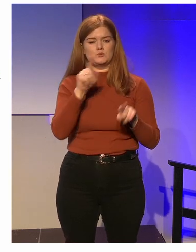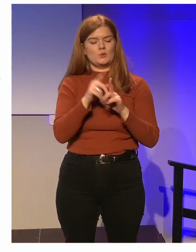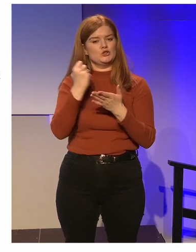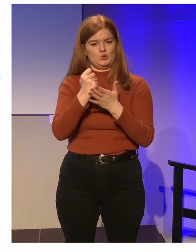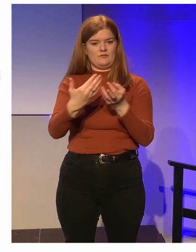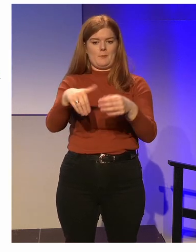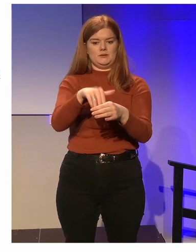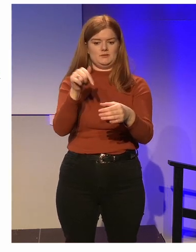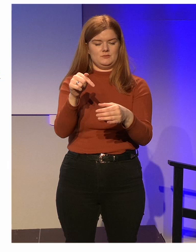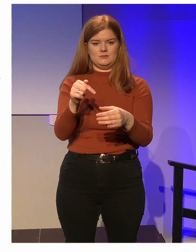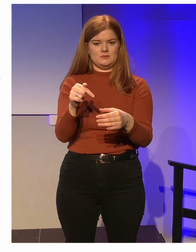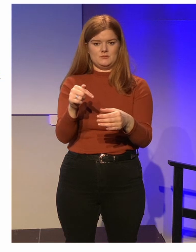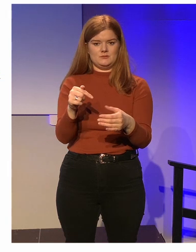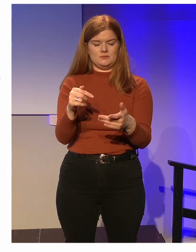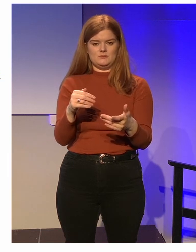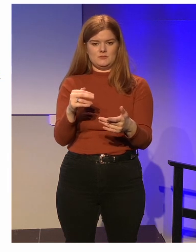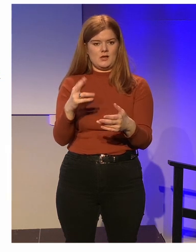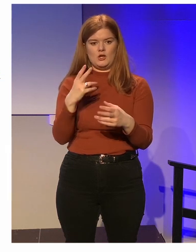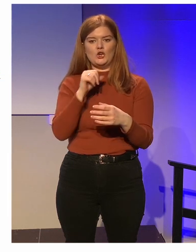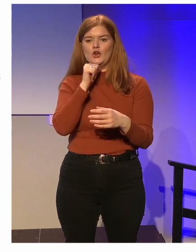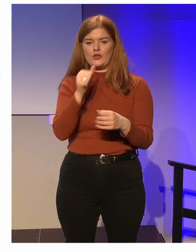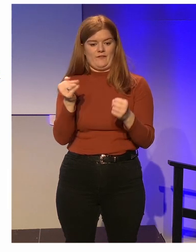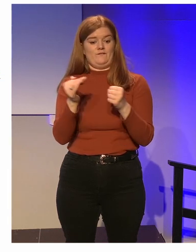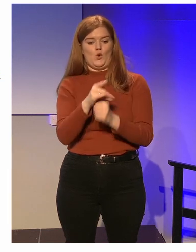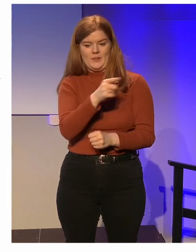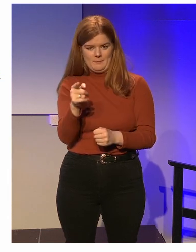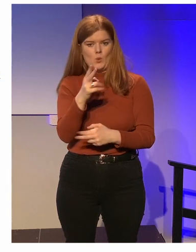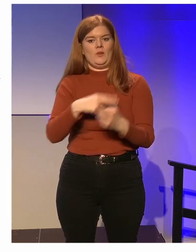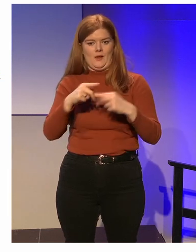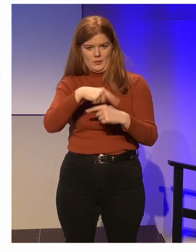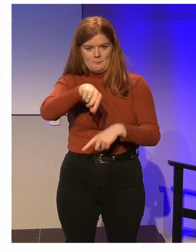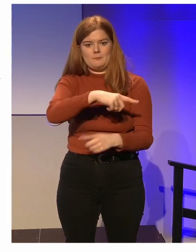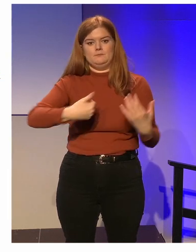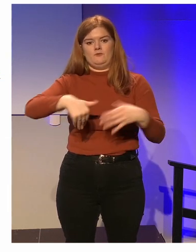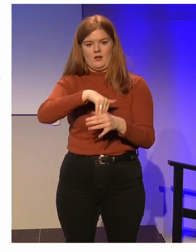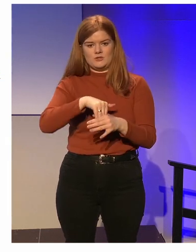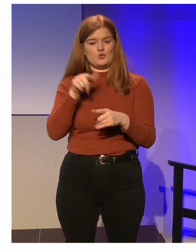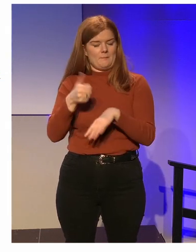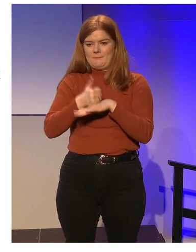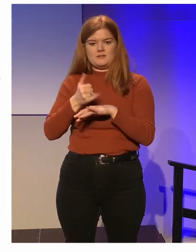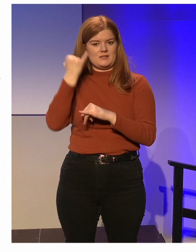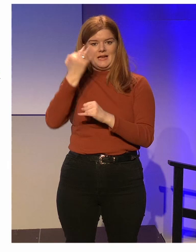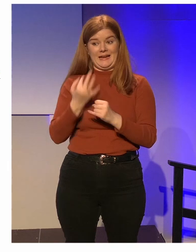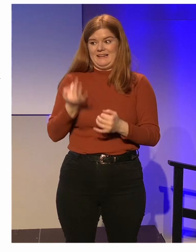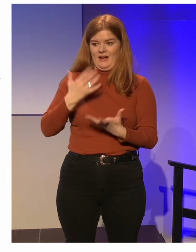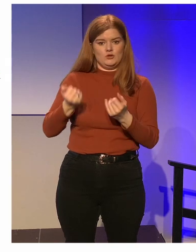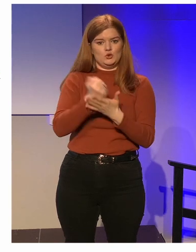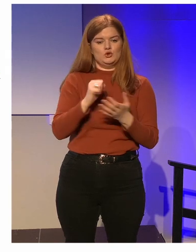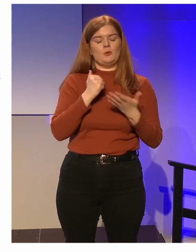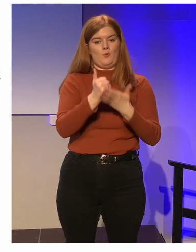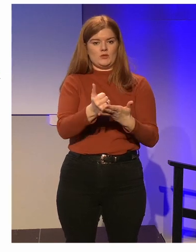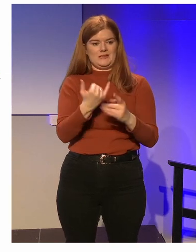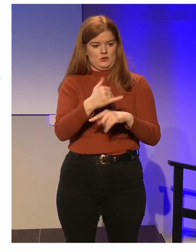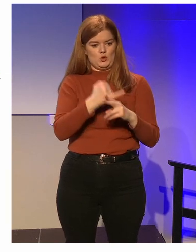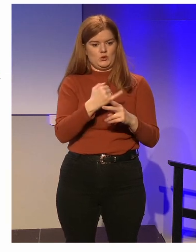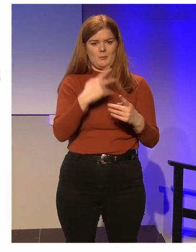student participation. Nothing, for them without them. And that fundamental concept of, if we have student support files in our schools